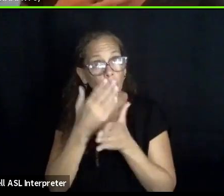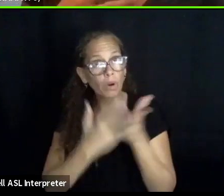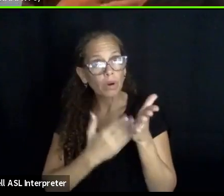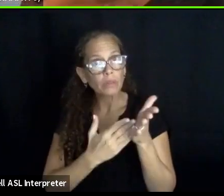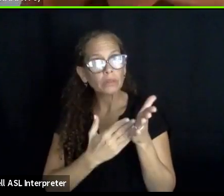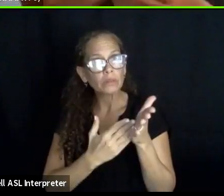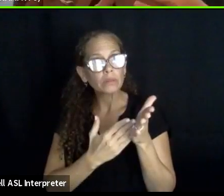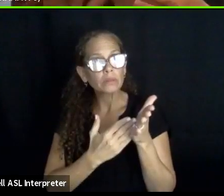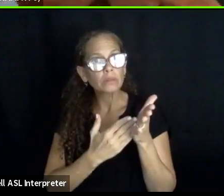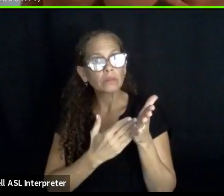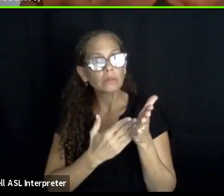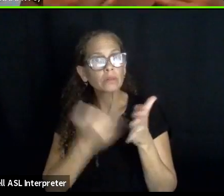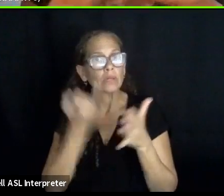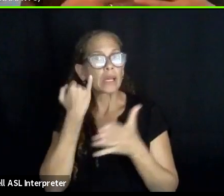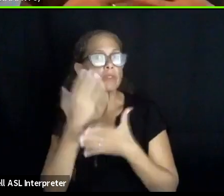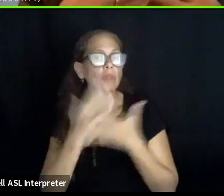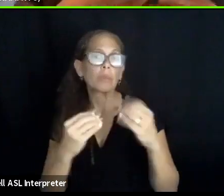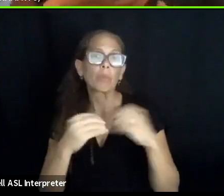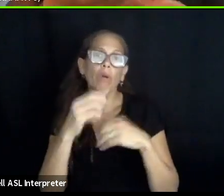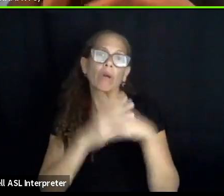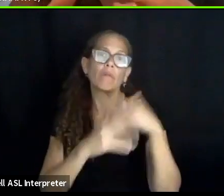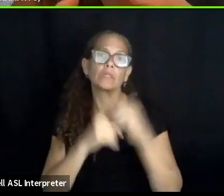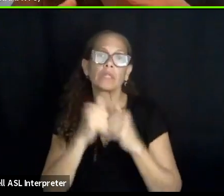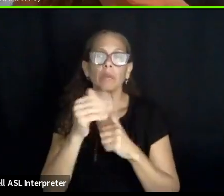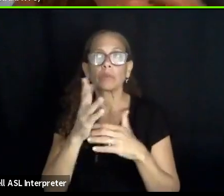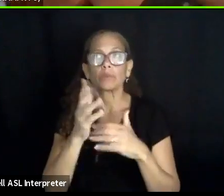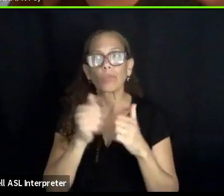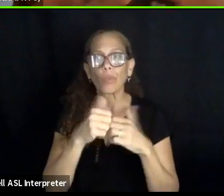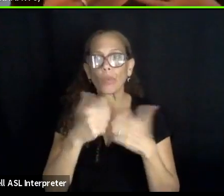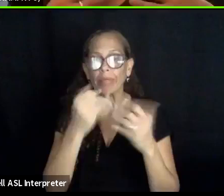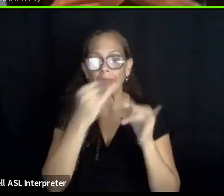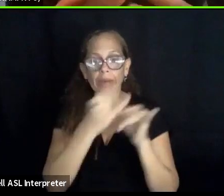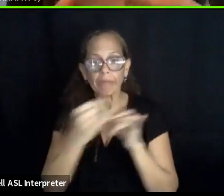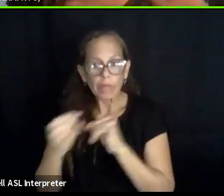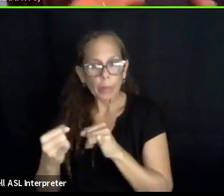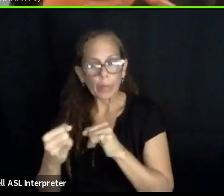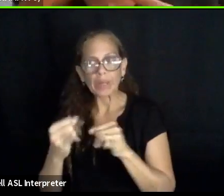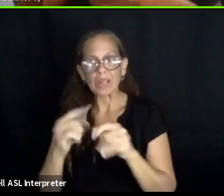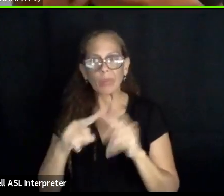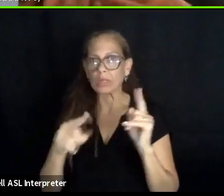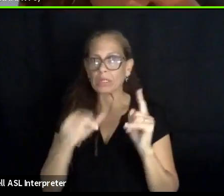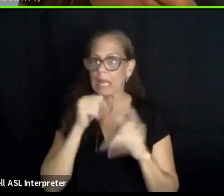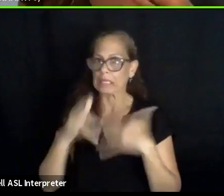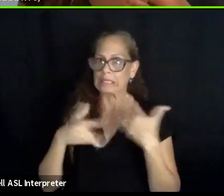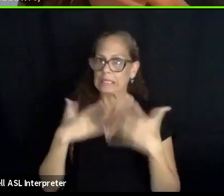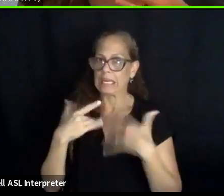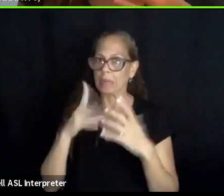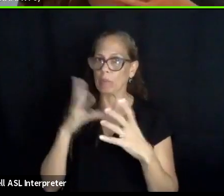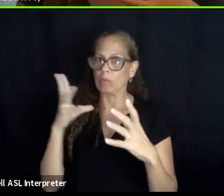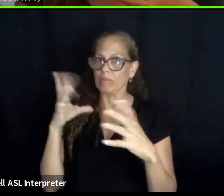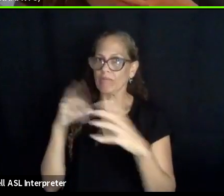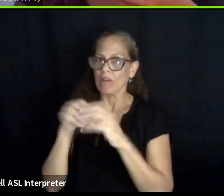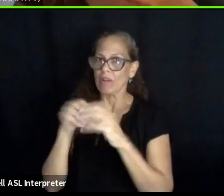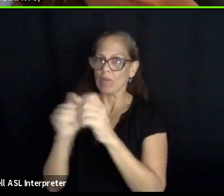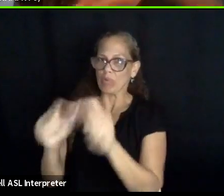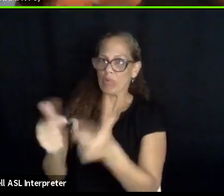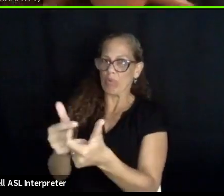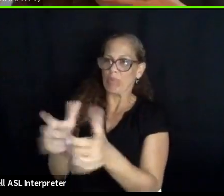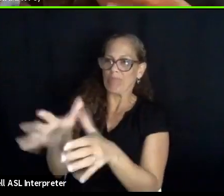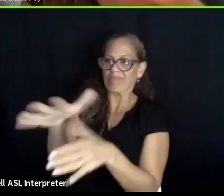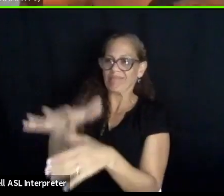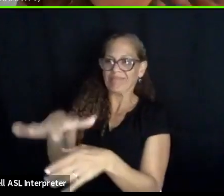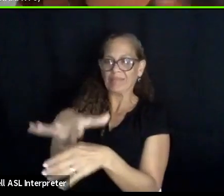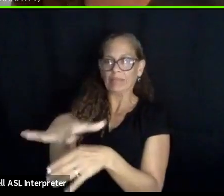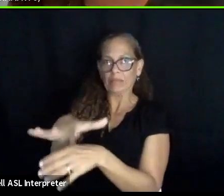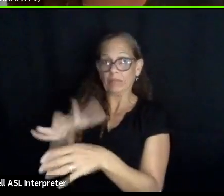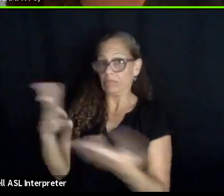somebody is more comfortable with the idea of doing this individually, but is not excited about being in a group setting?